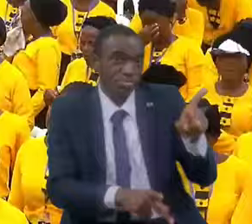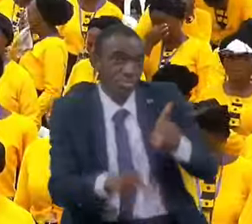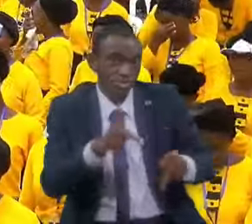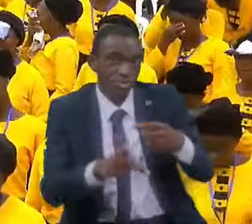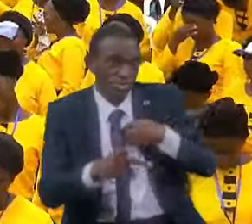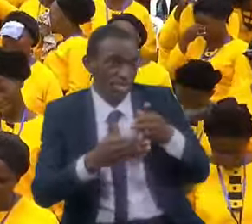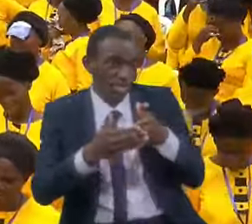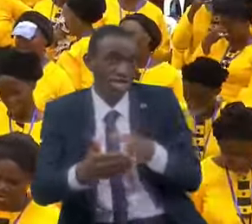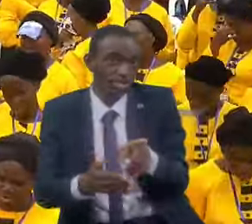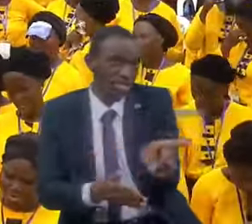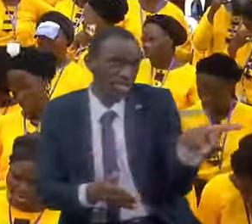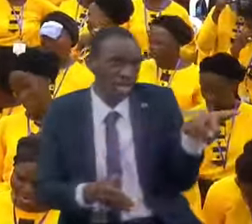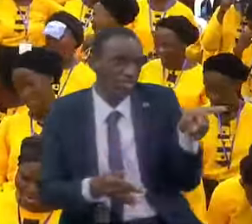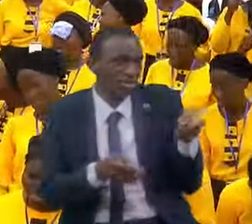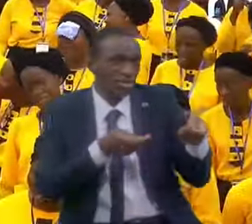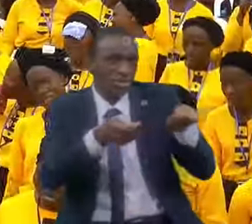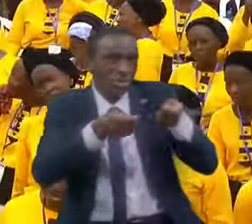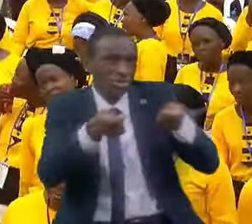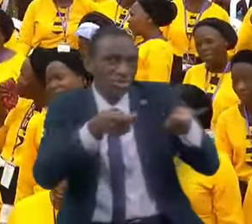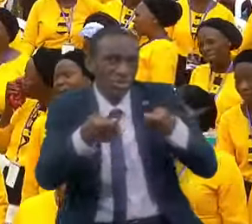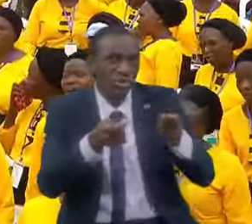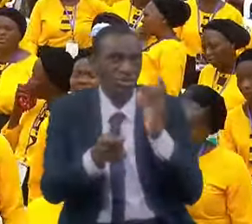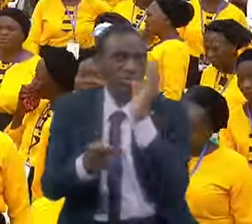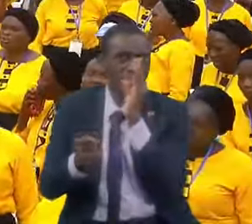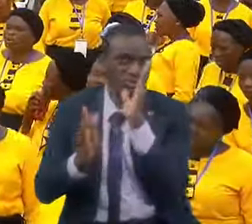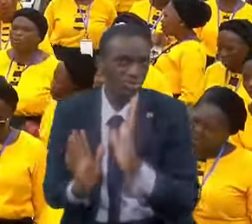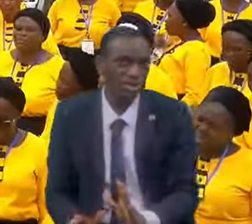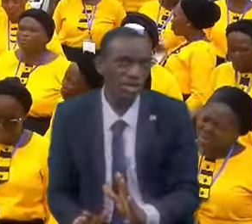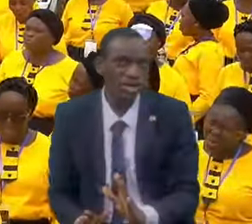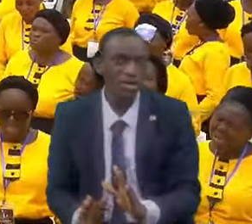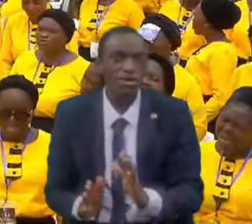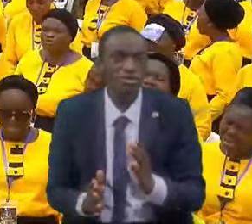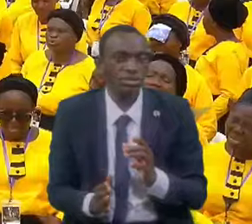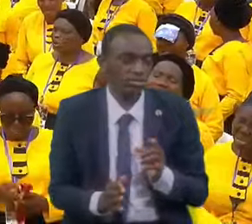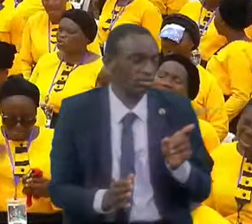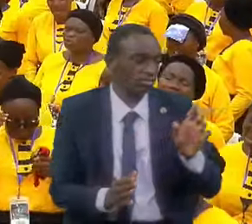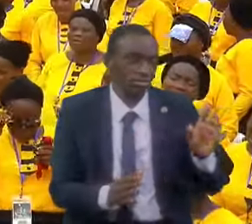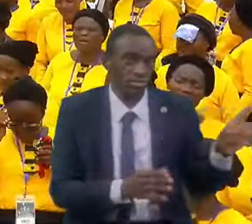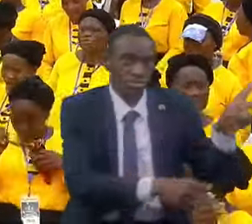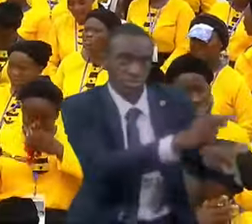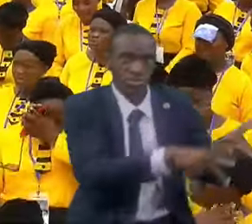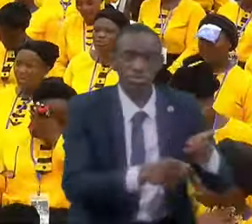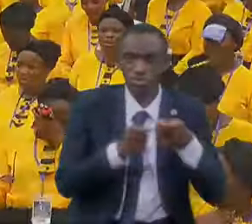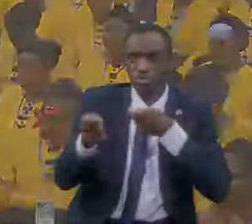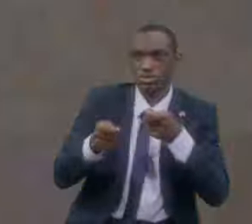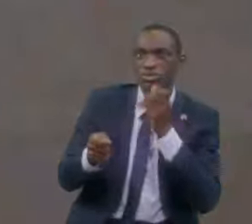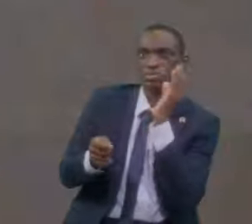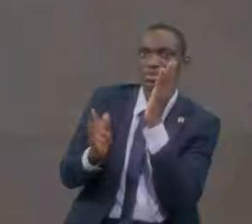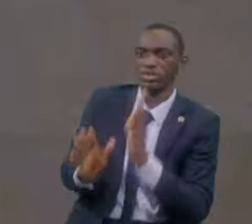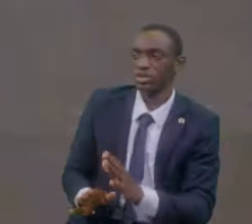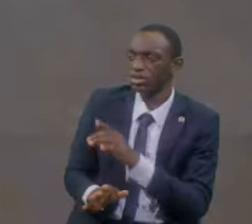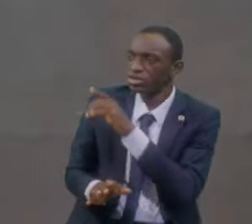control whether you preach restitution or not, whether you